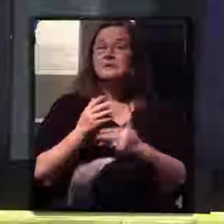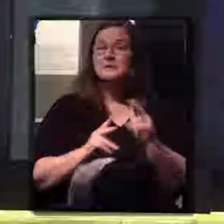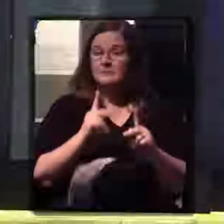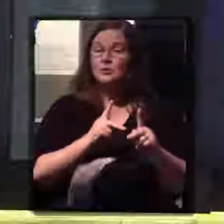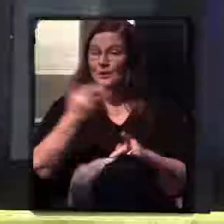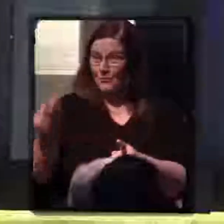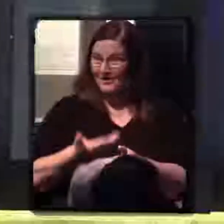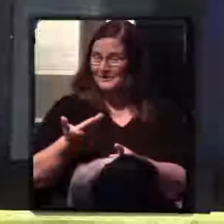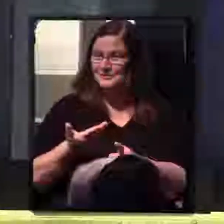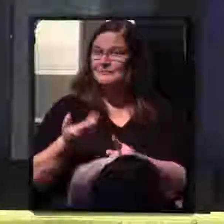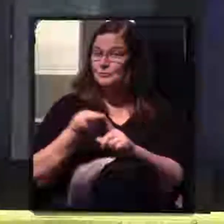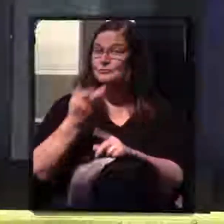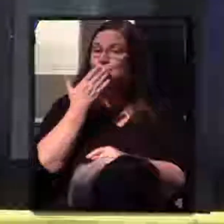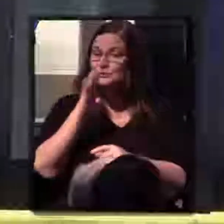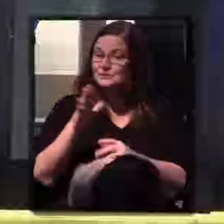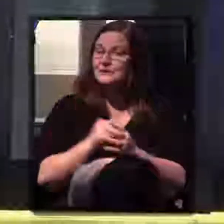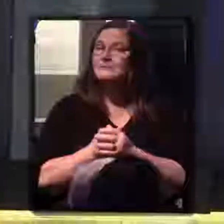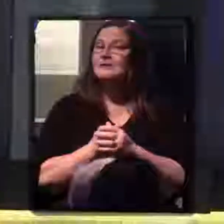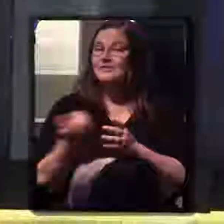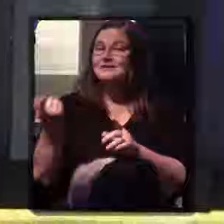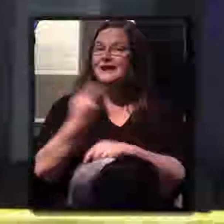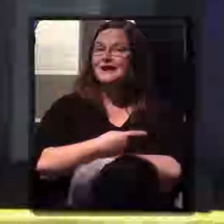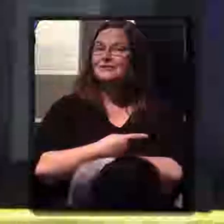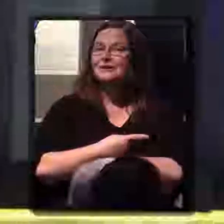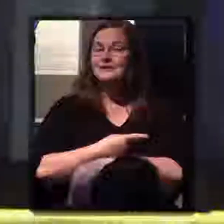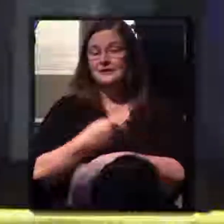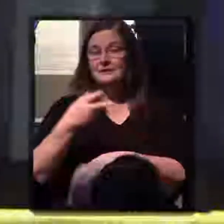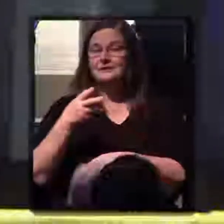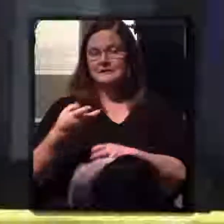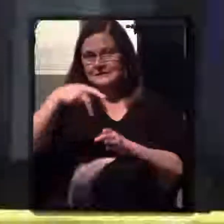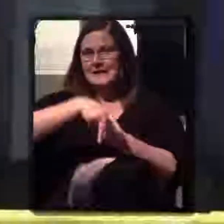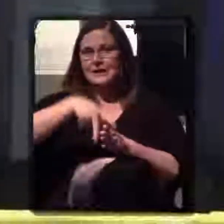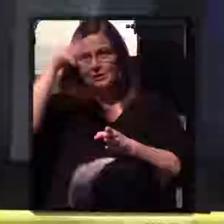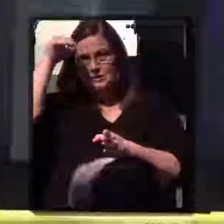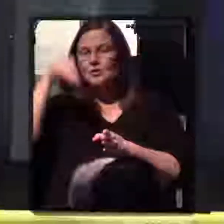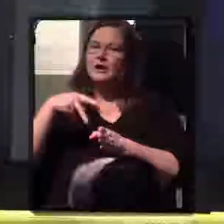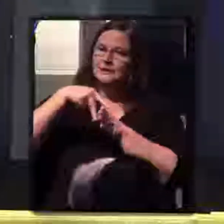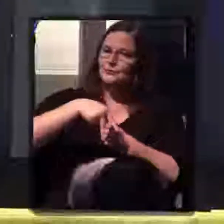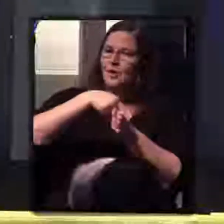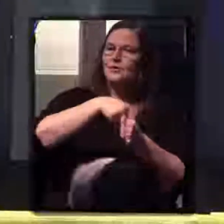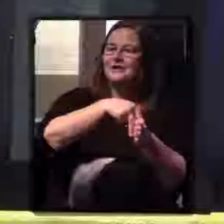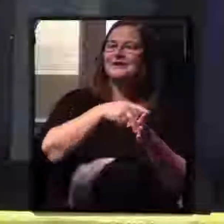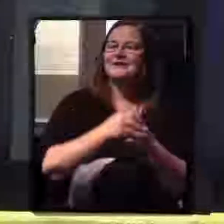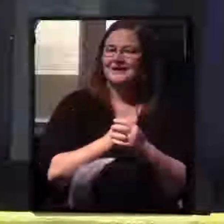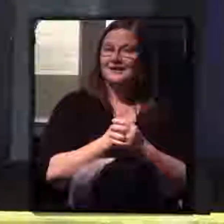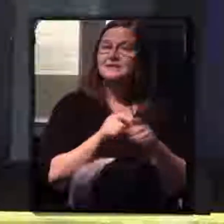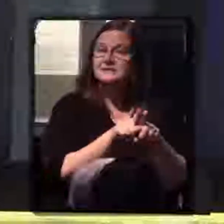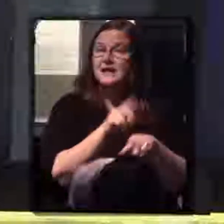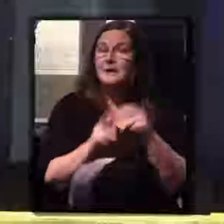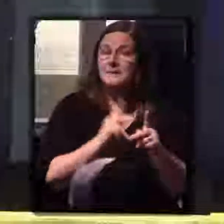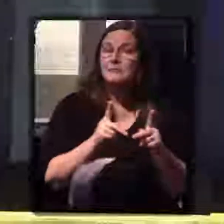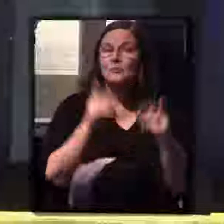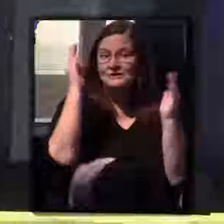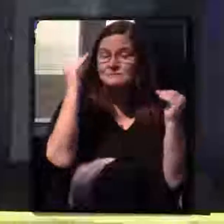did they not? Even those who had welcomed him into Jerusalem the day where he rode in on a donkey, and they cried